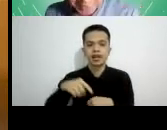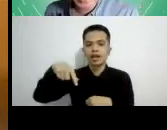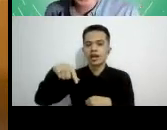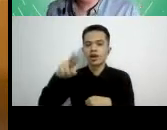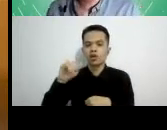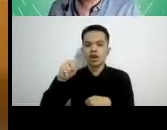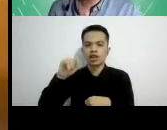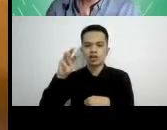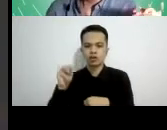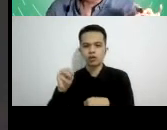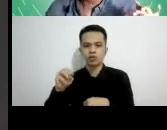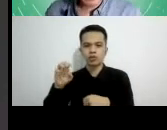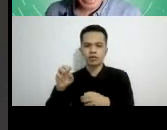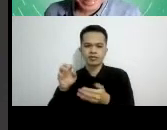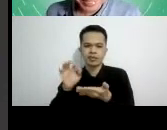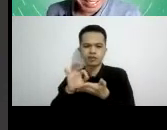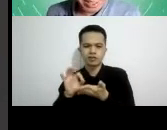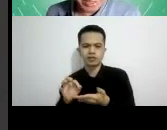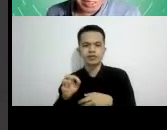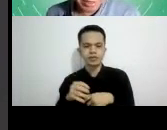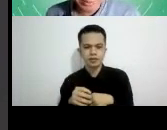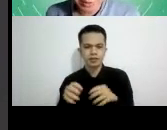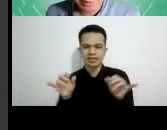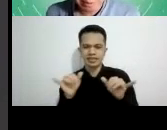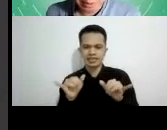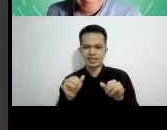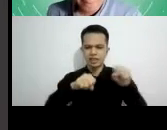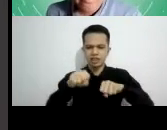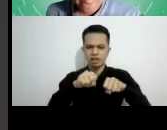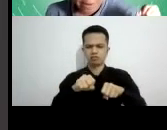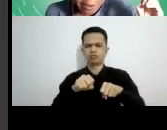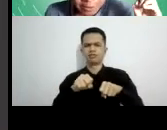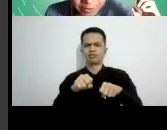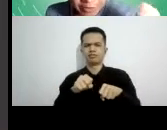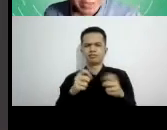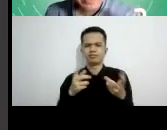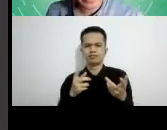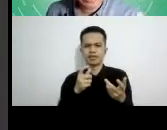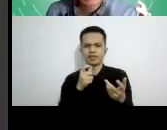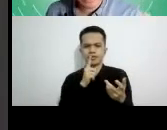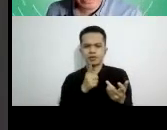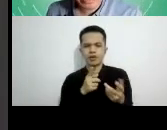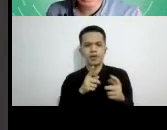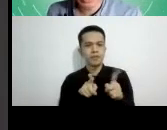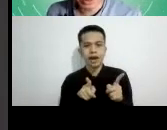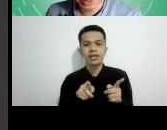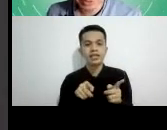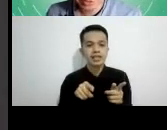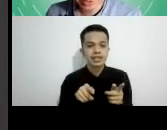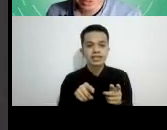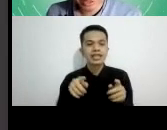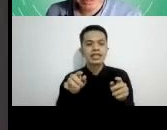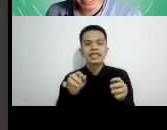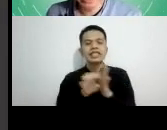The gist here is that it may seem like science fiction at the moment, but very, very powerful